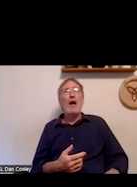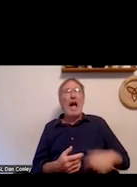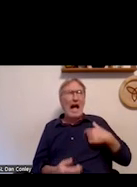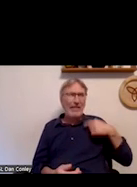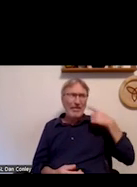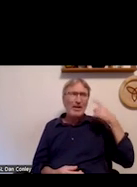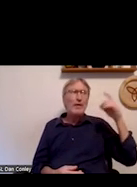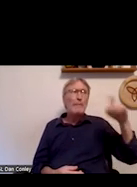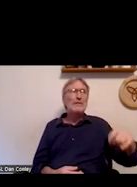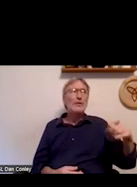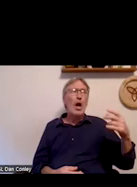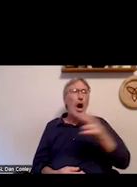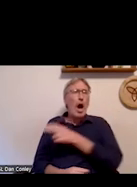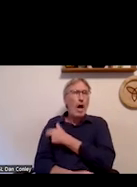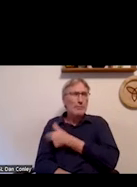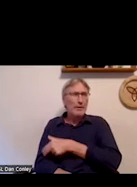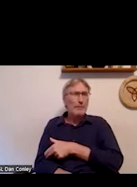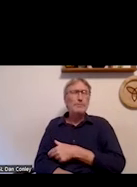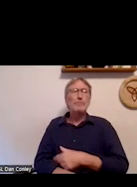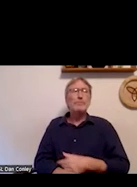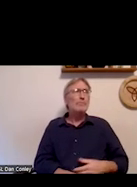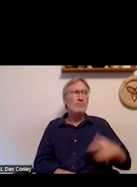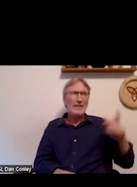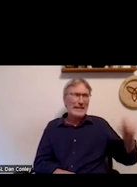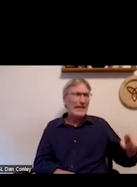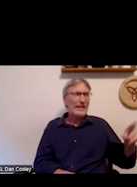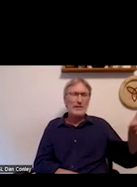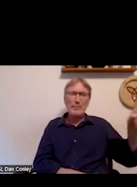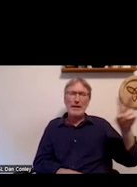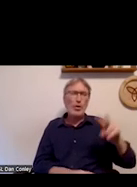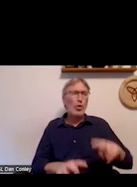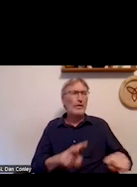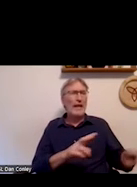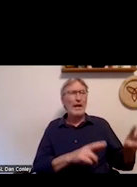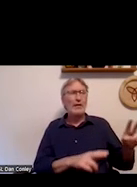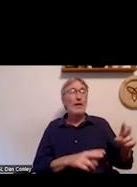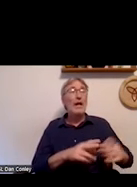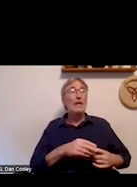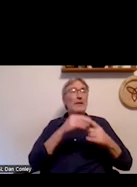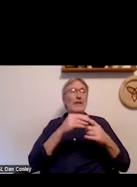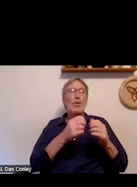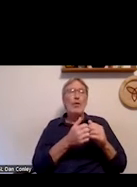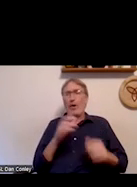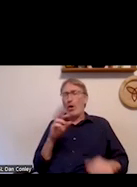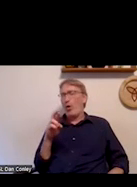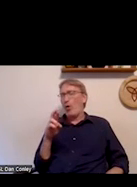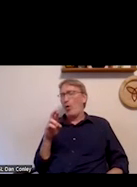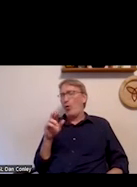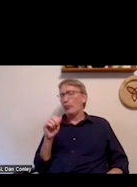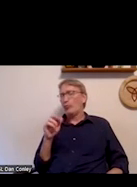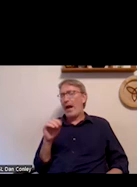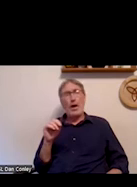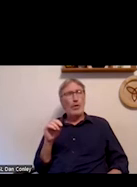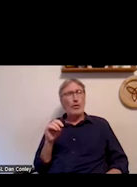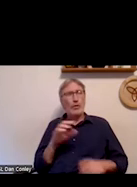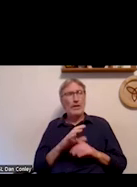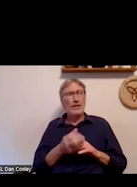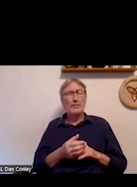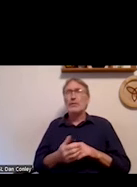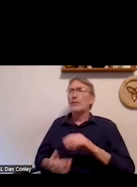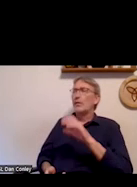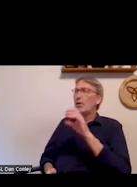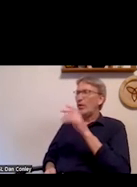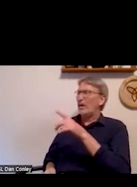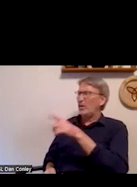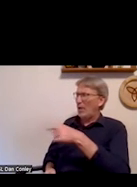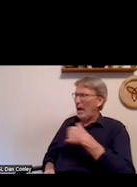the hospital. Okay. He needs to be checked out, especially with his condition being as rare as what it is. So I see a lot of equipment, and